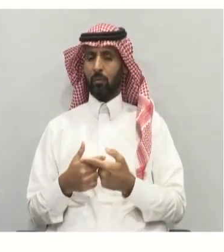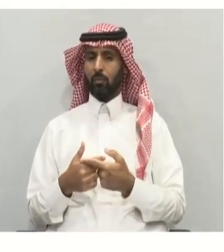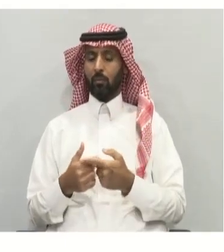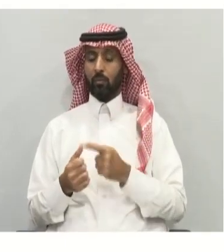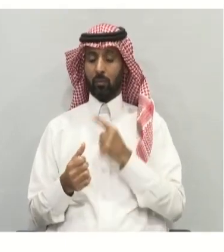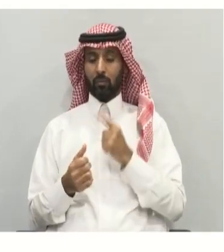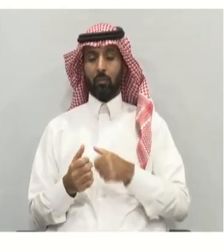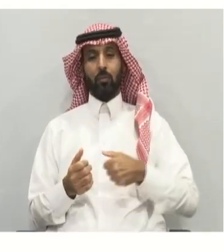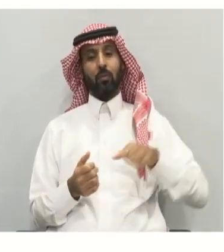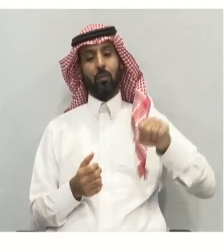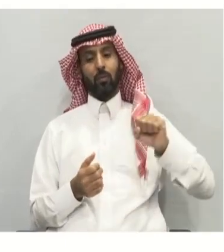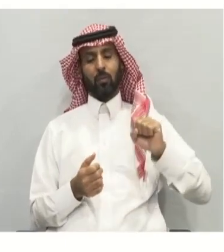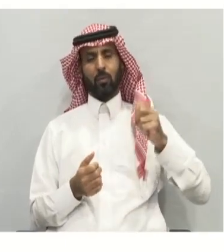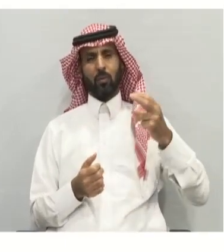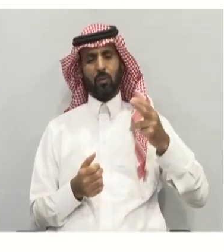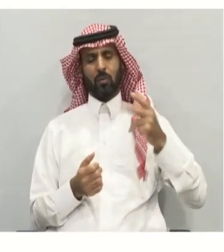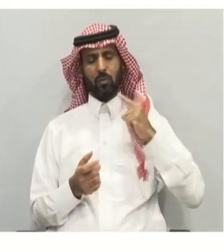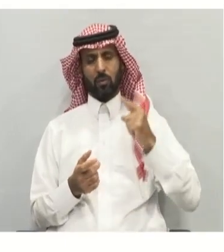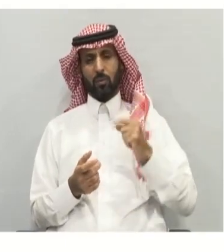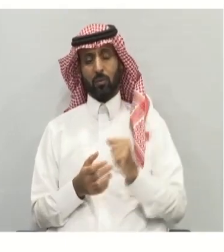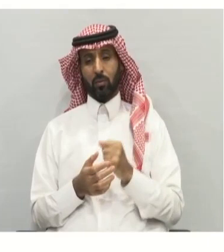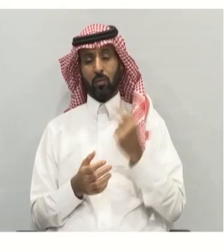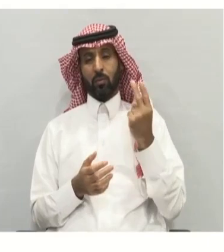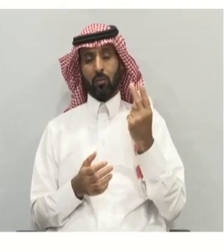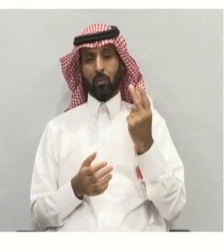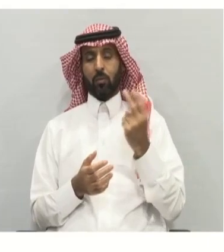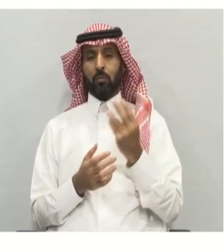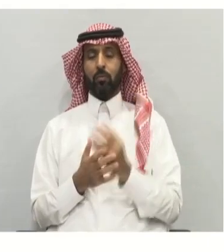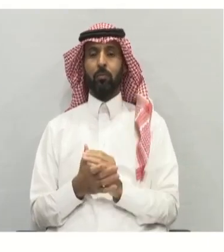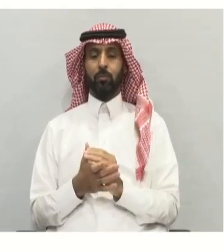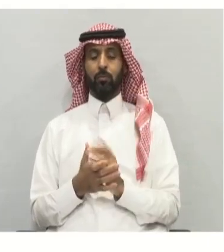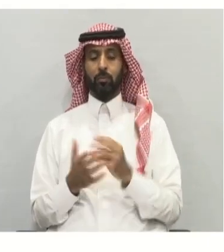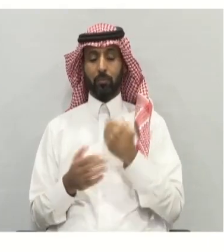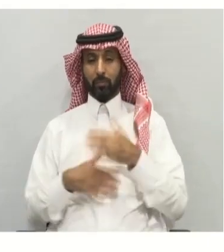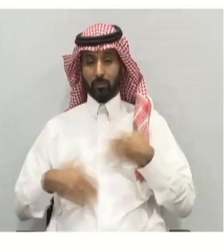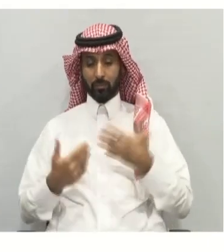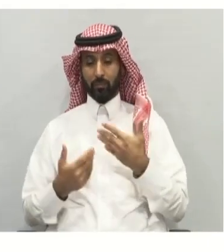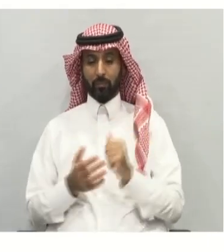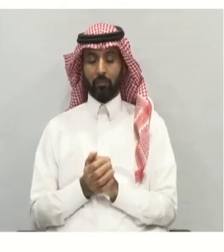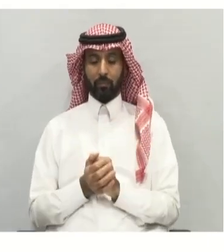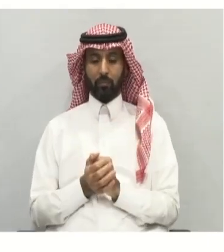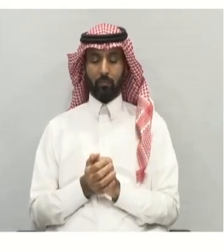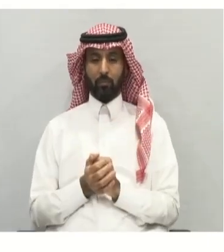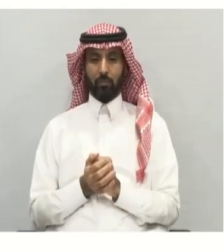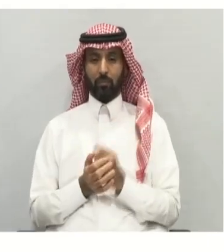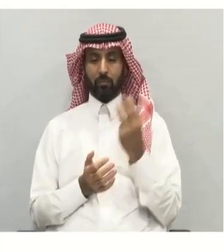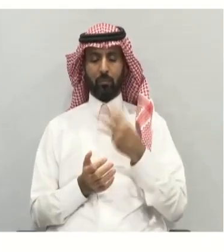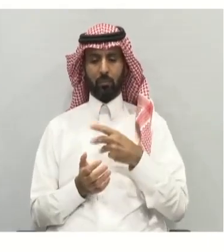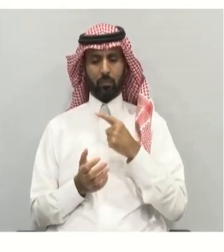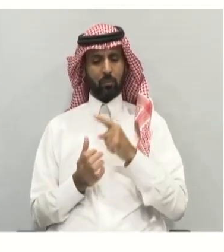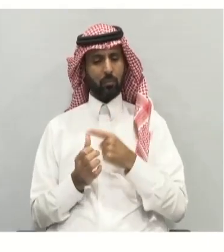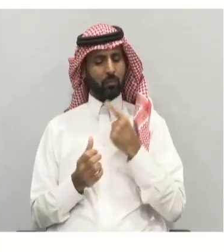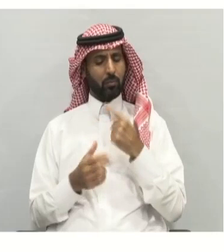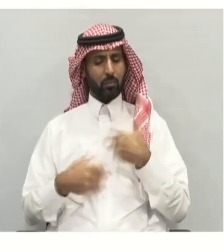on September 23rd, and what are the celebration or the practices that people usually do on that day